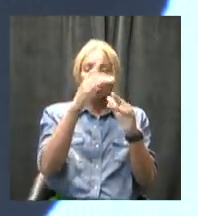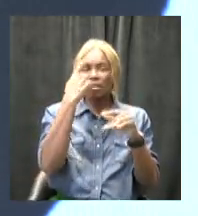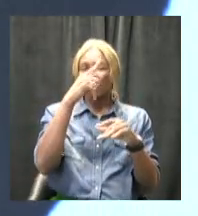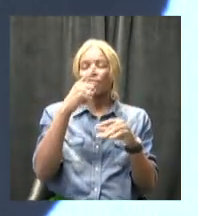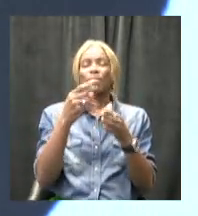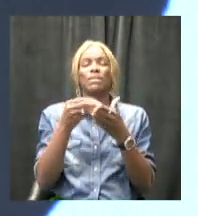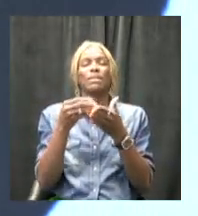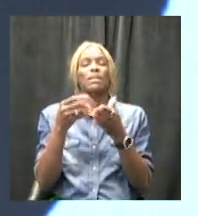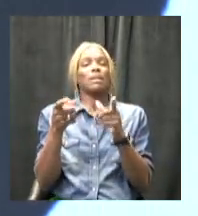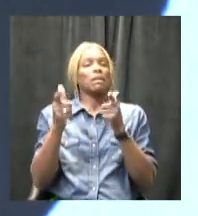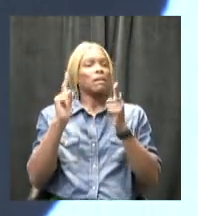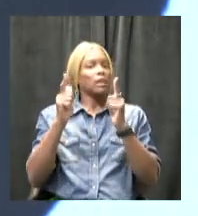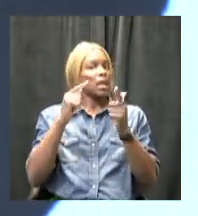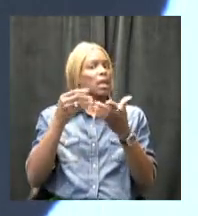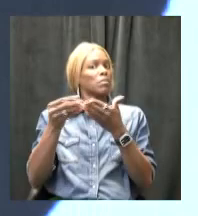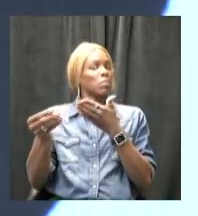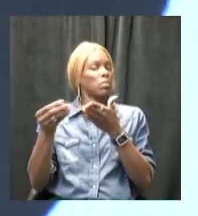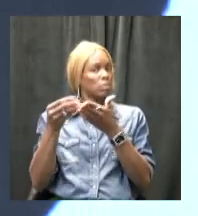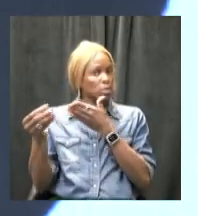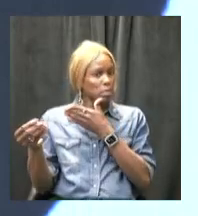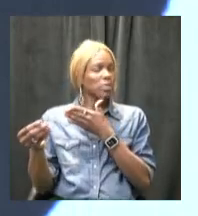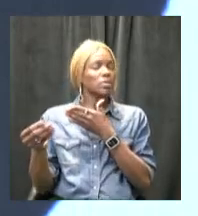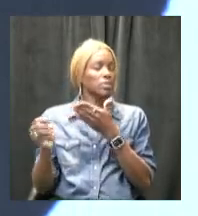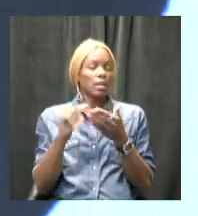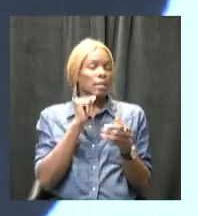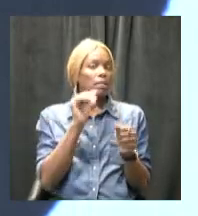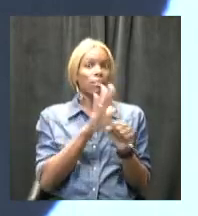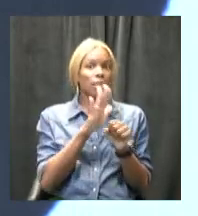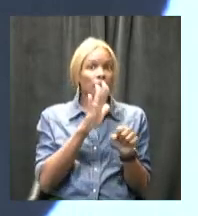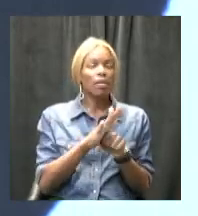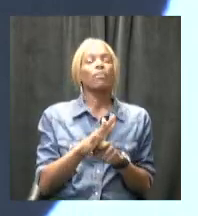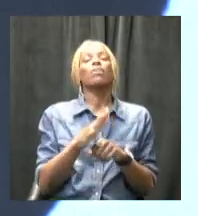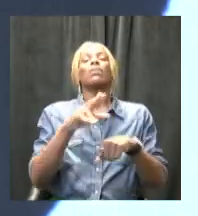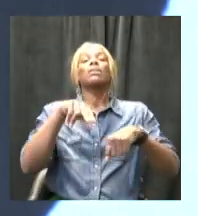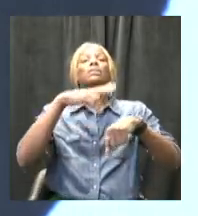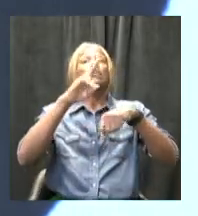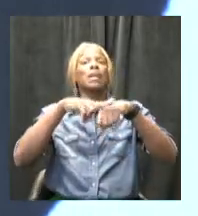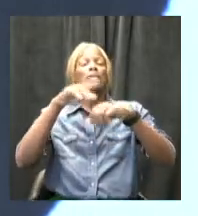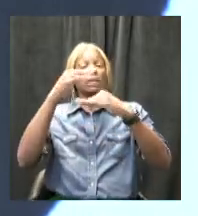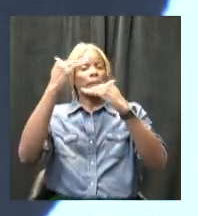world in which you and I live in. And if that's not enough on a national